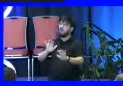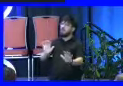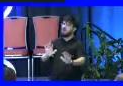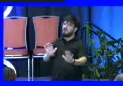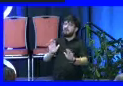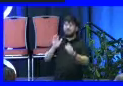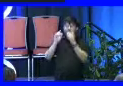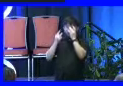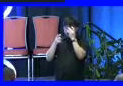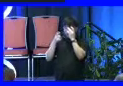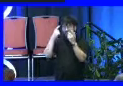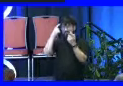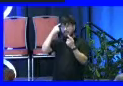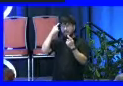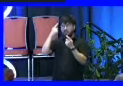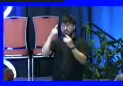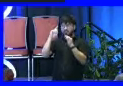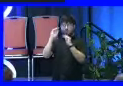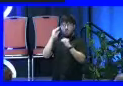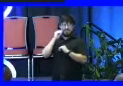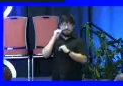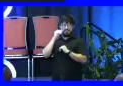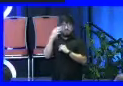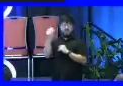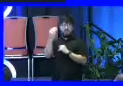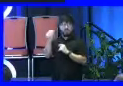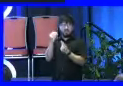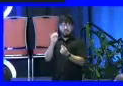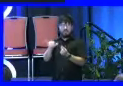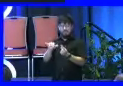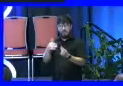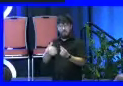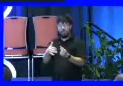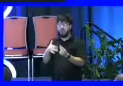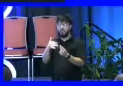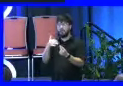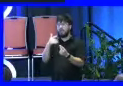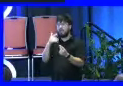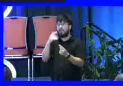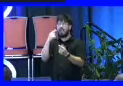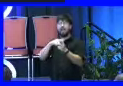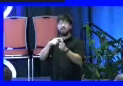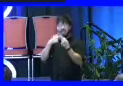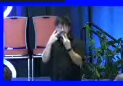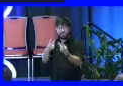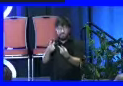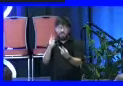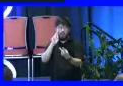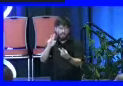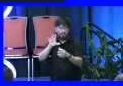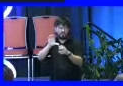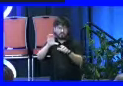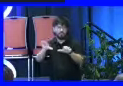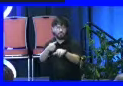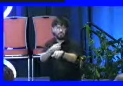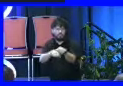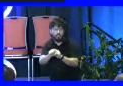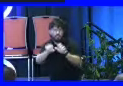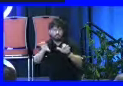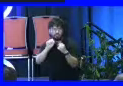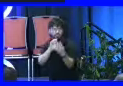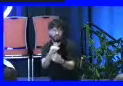soul out there would experience in person and not just be, tasked with trying to do something about it. But we were